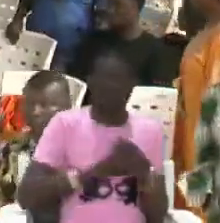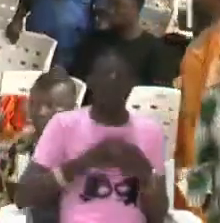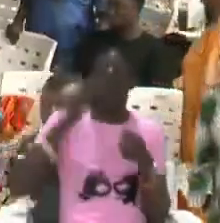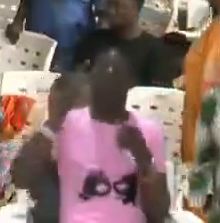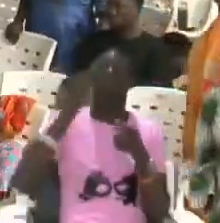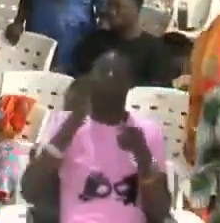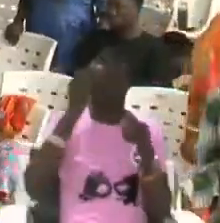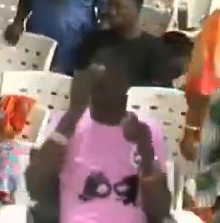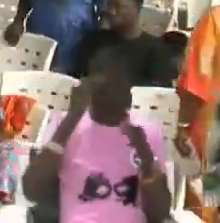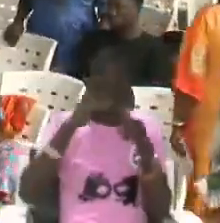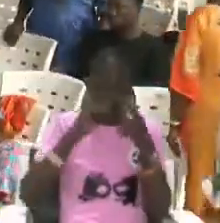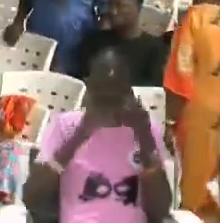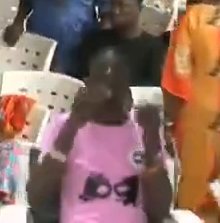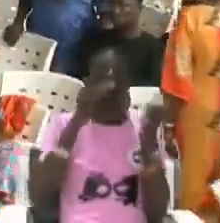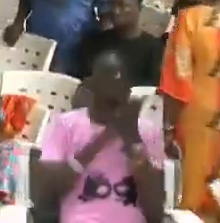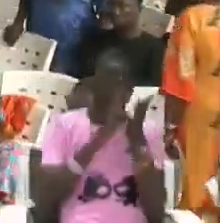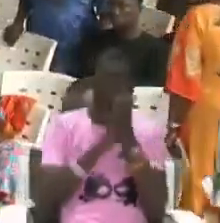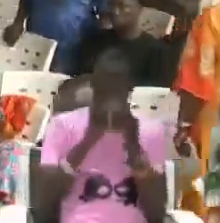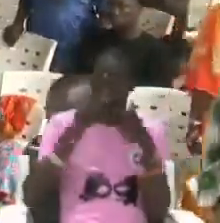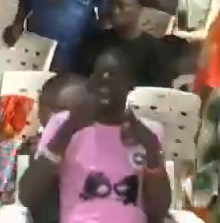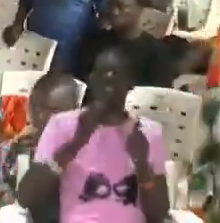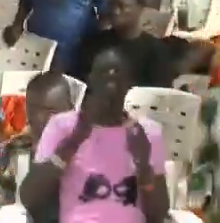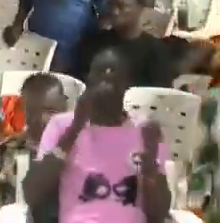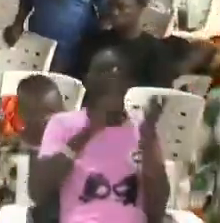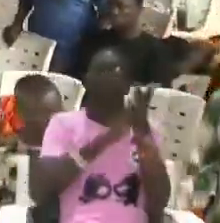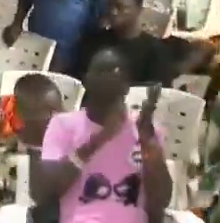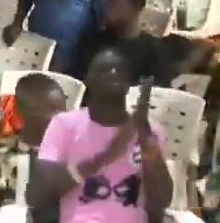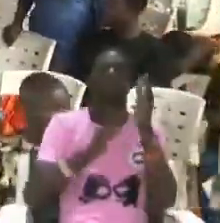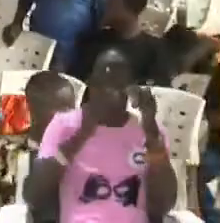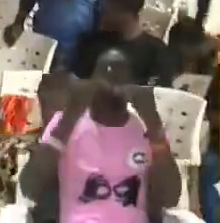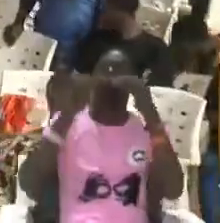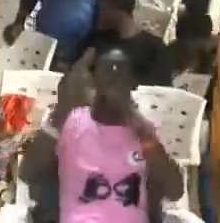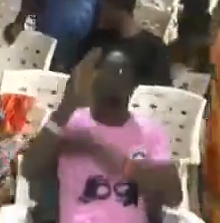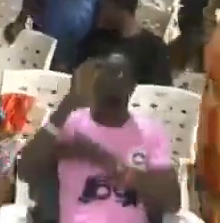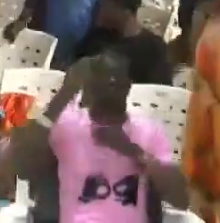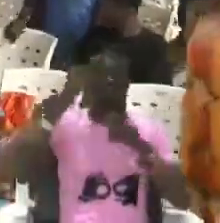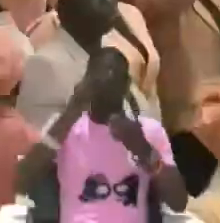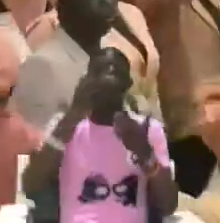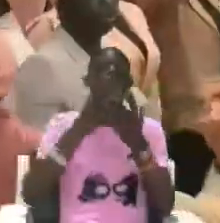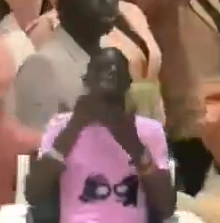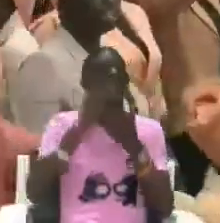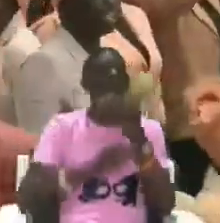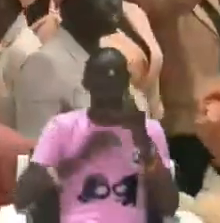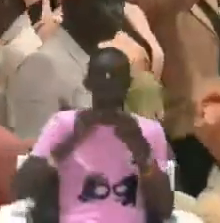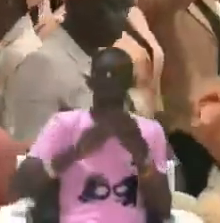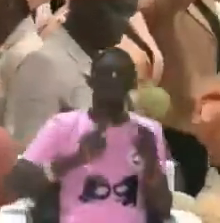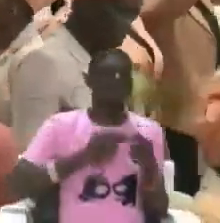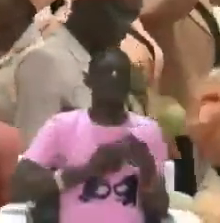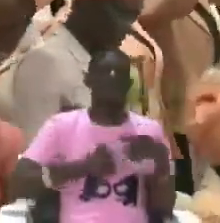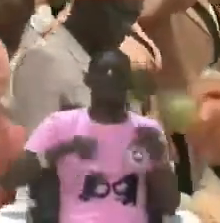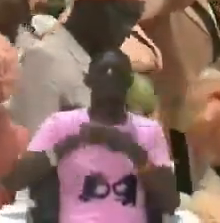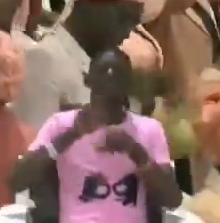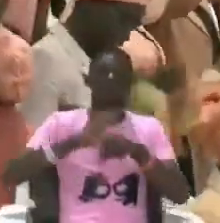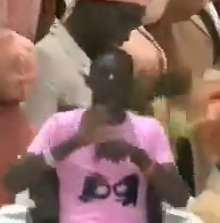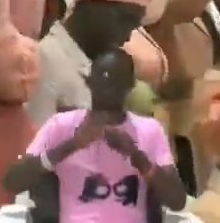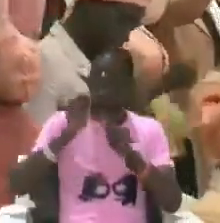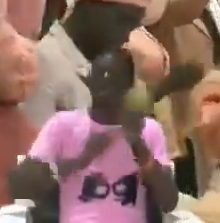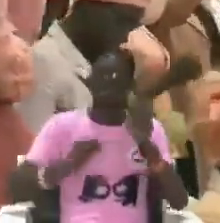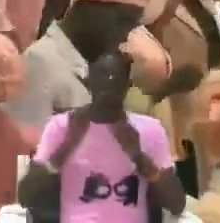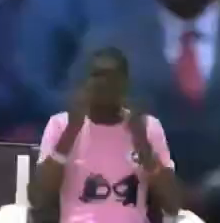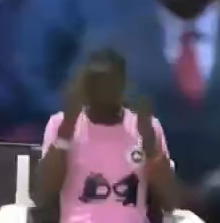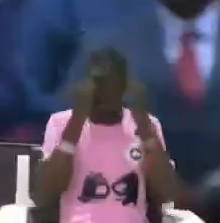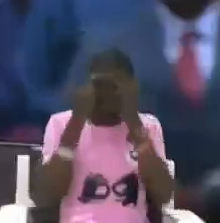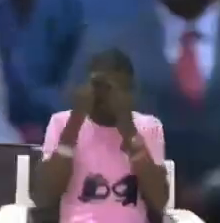how to thank. Let us thank the Lord tonight for his goodness towards us as a church. Everybody was